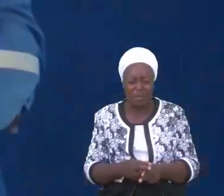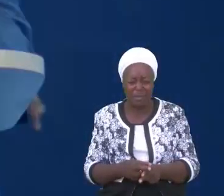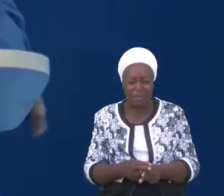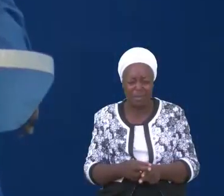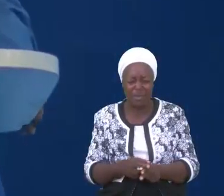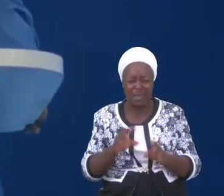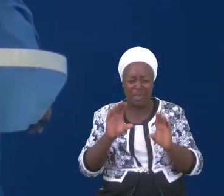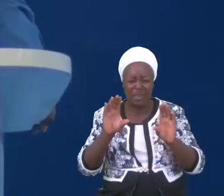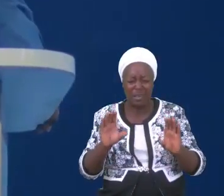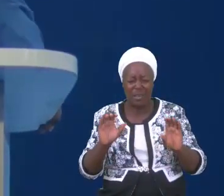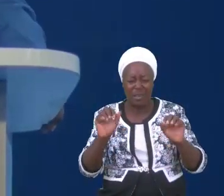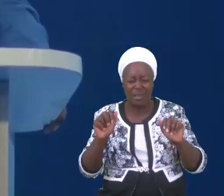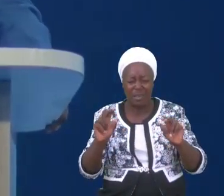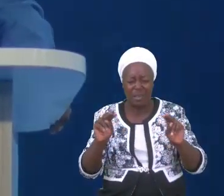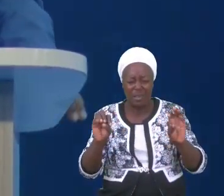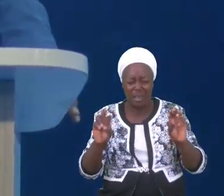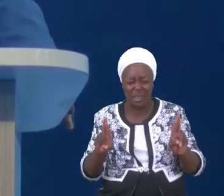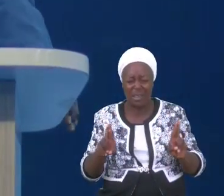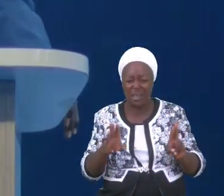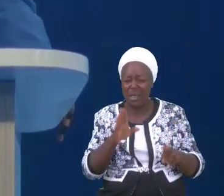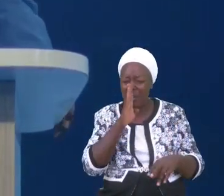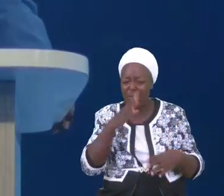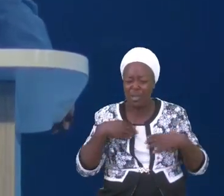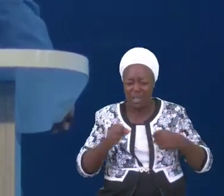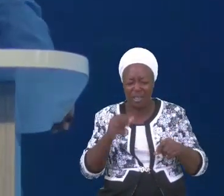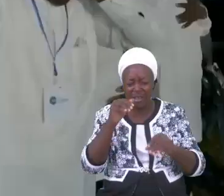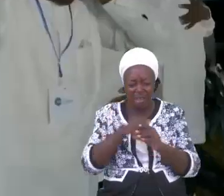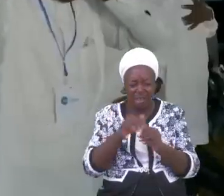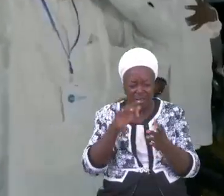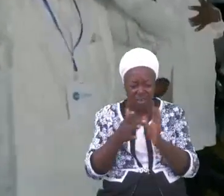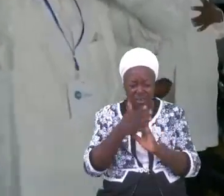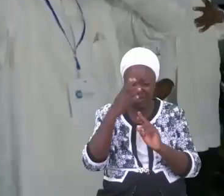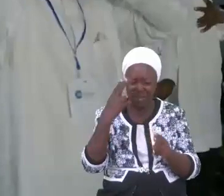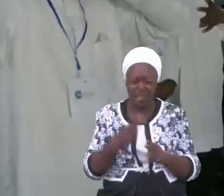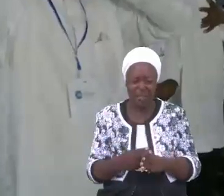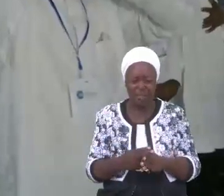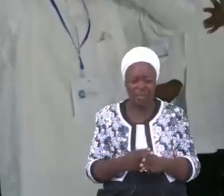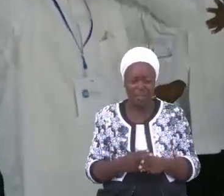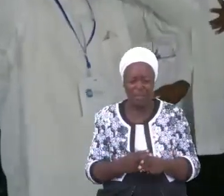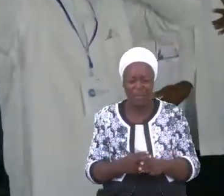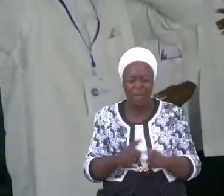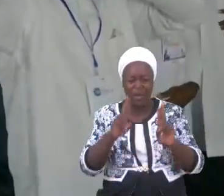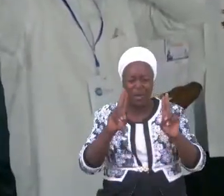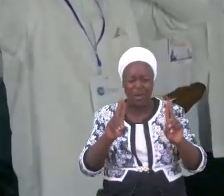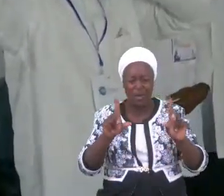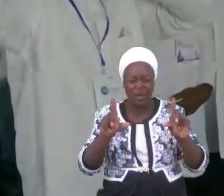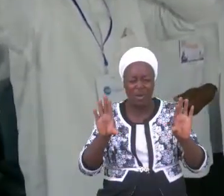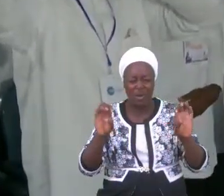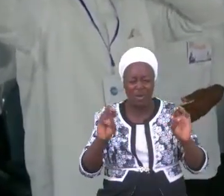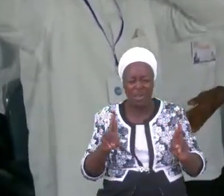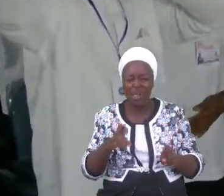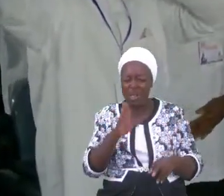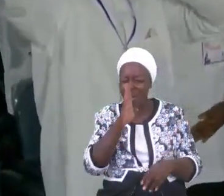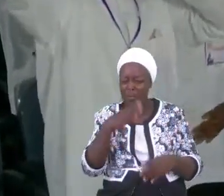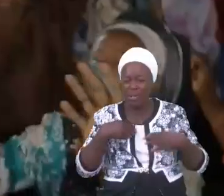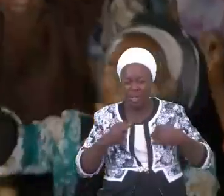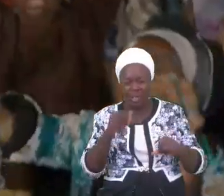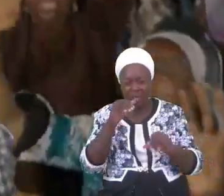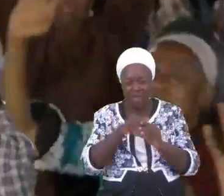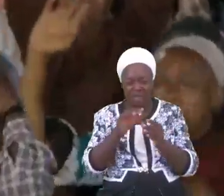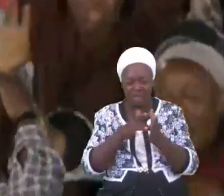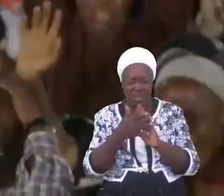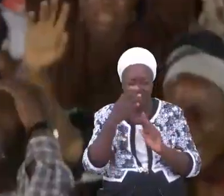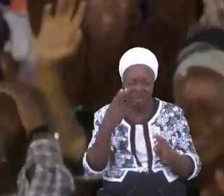Cancer, be healed in Jesus' name. Ulcer, be healed in Jesus'